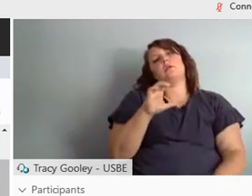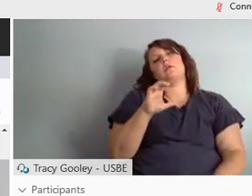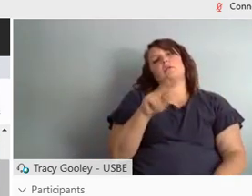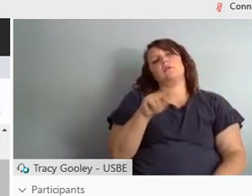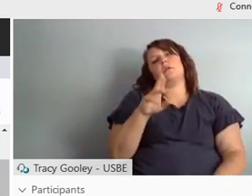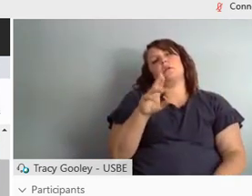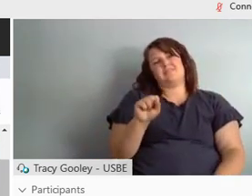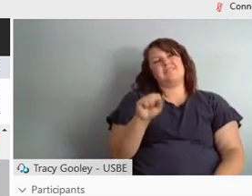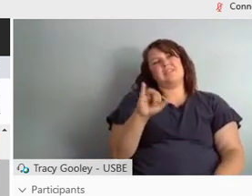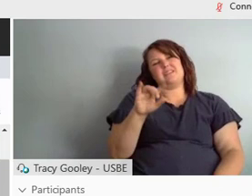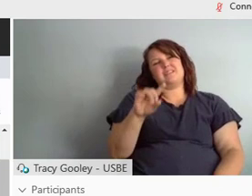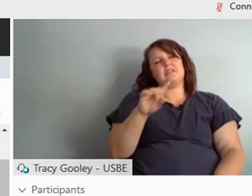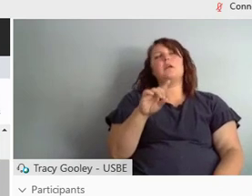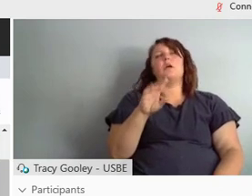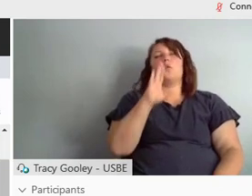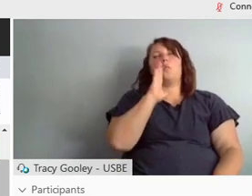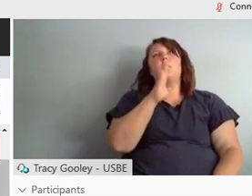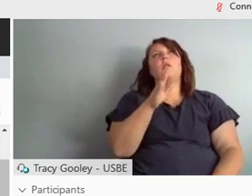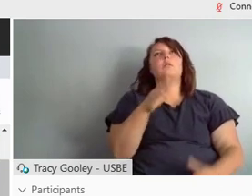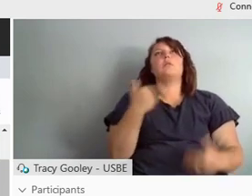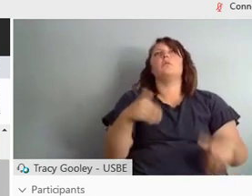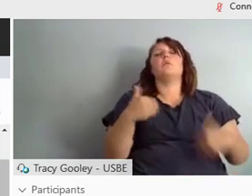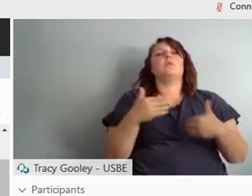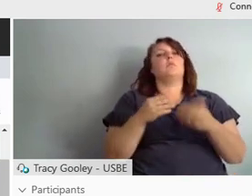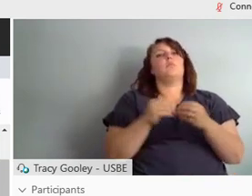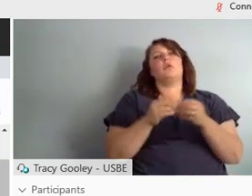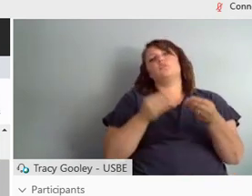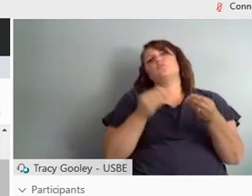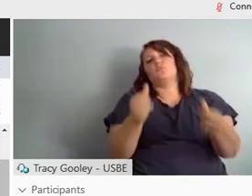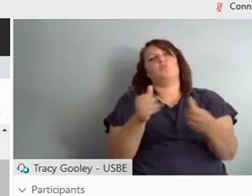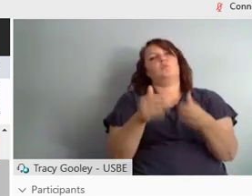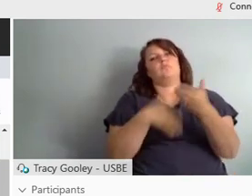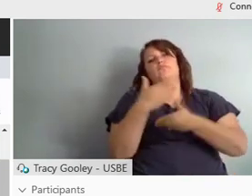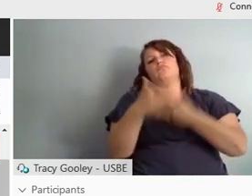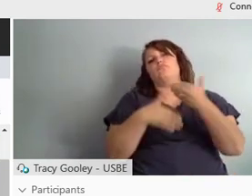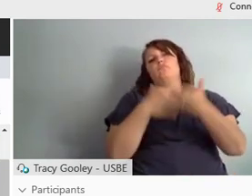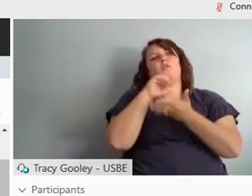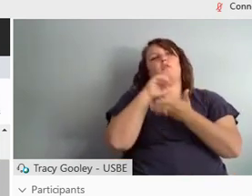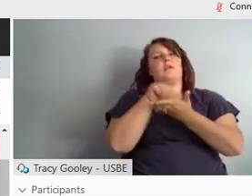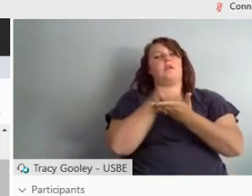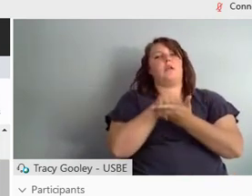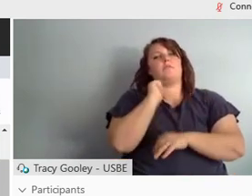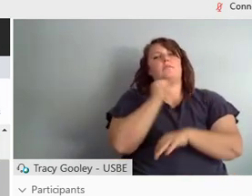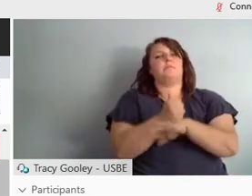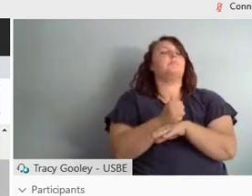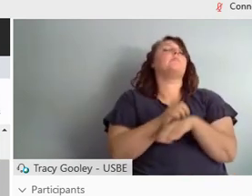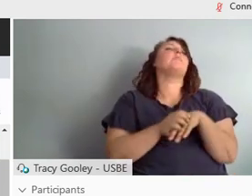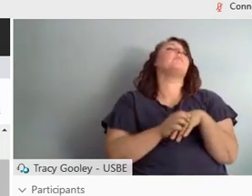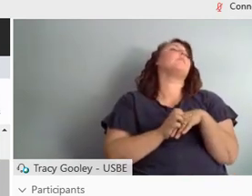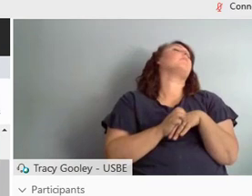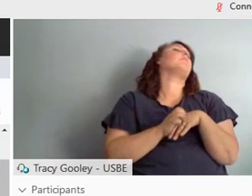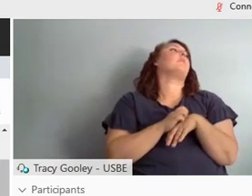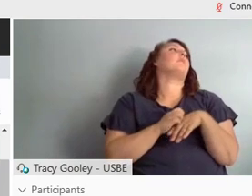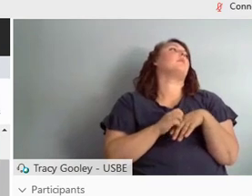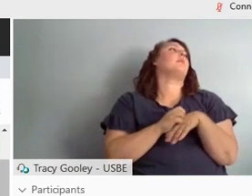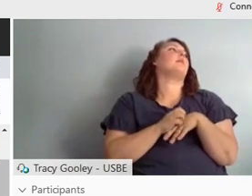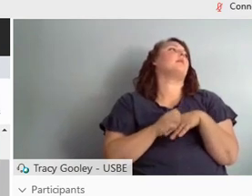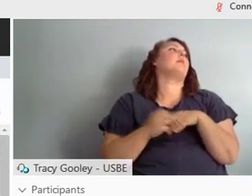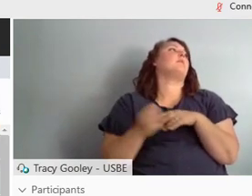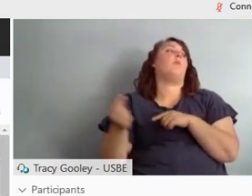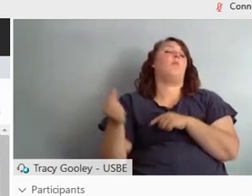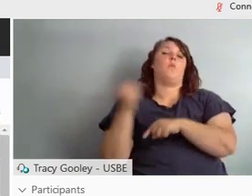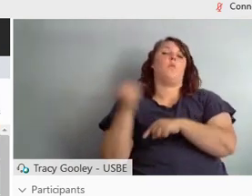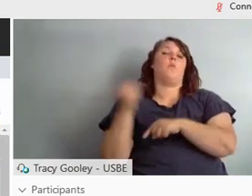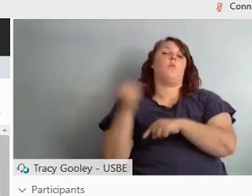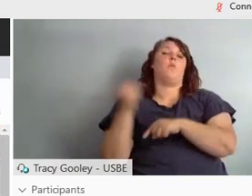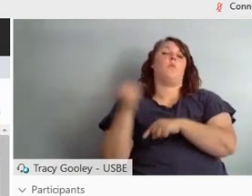make the whole account creation process just a little bit easier for everyone. So once you've done that, you'll go